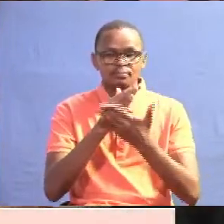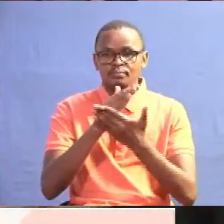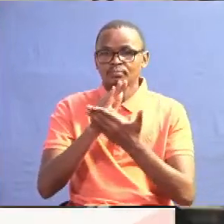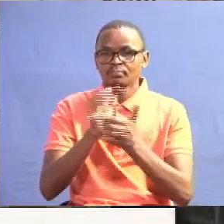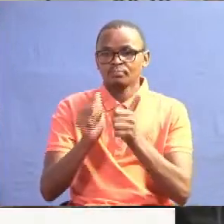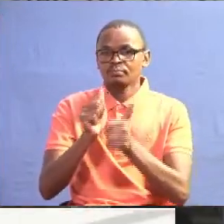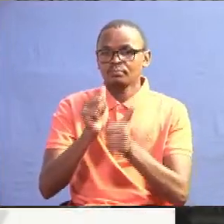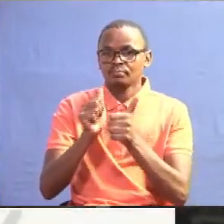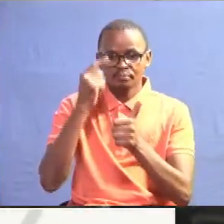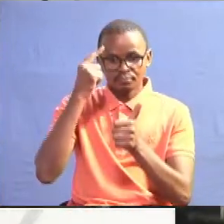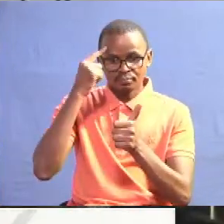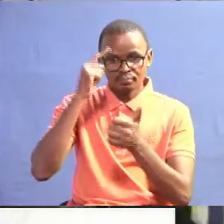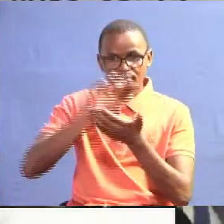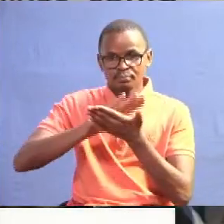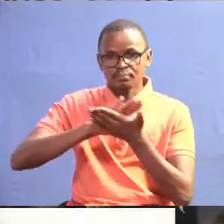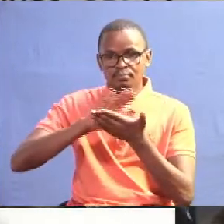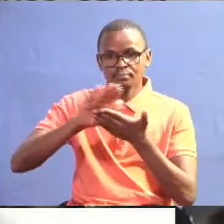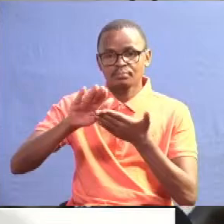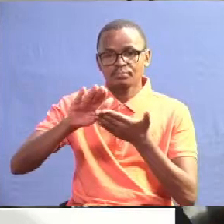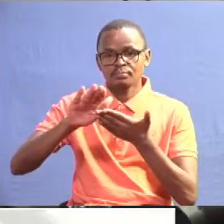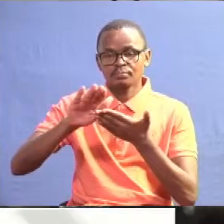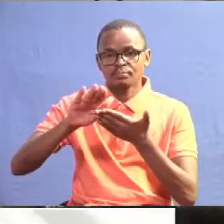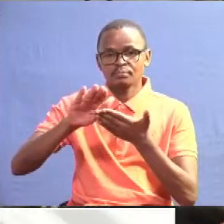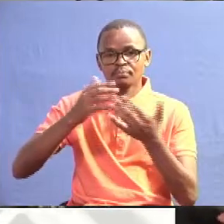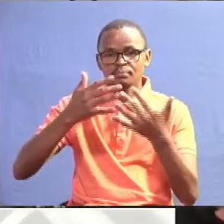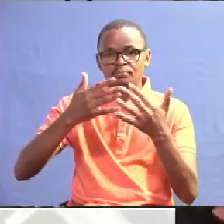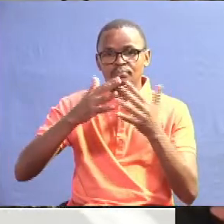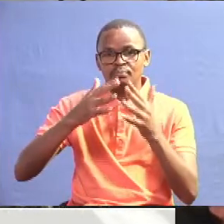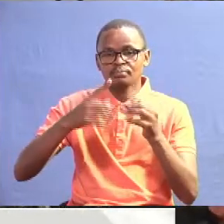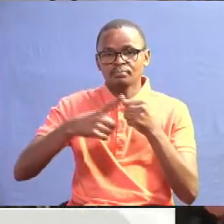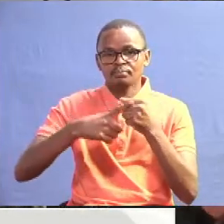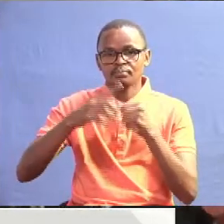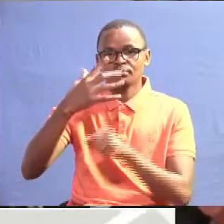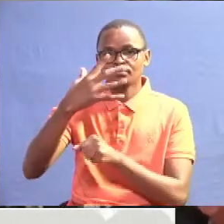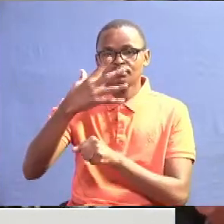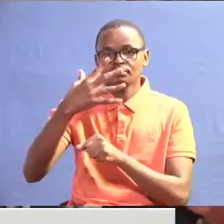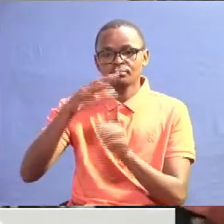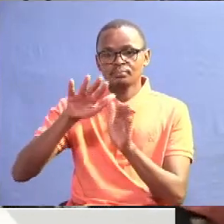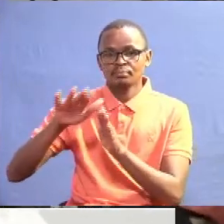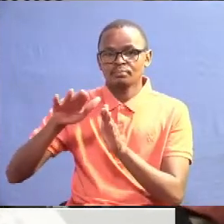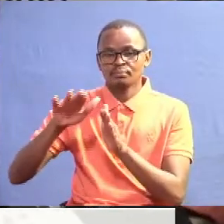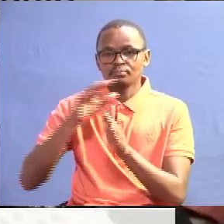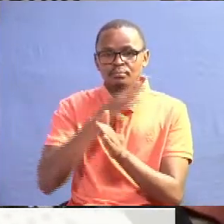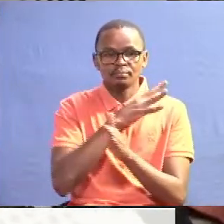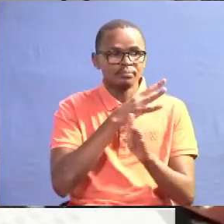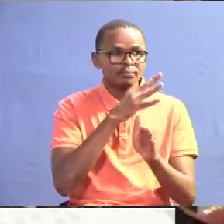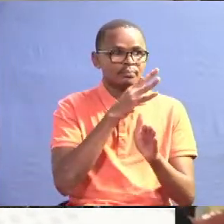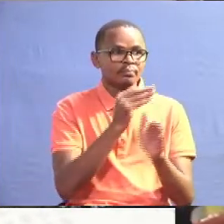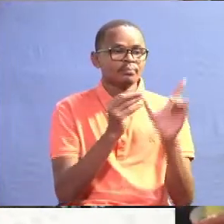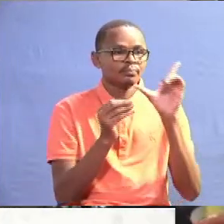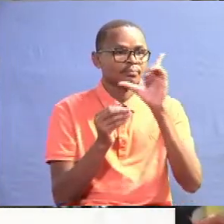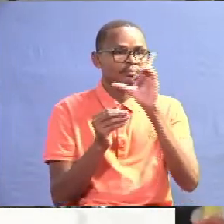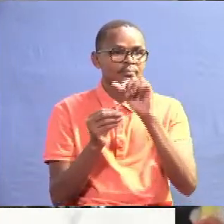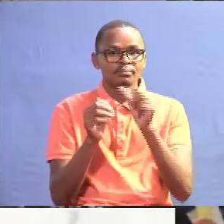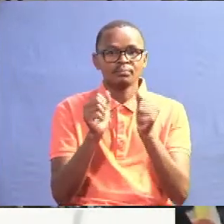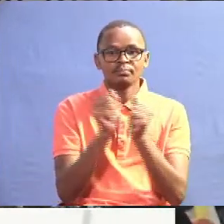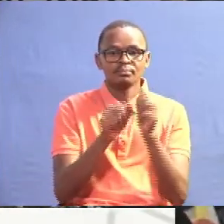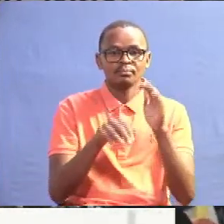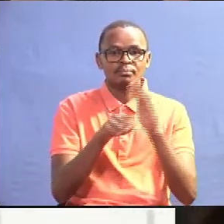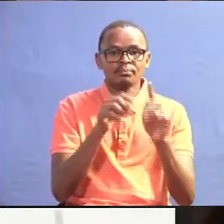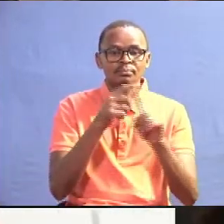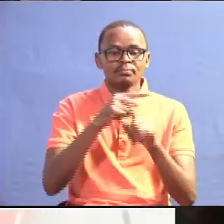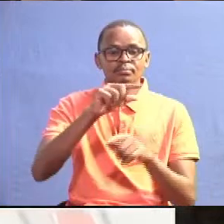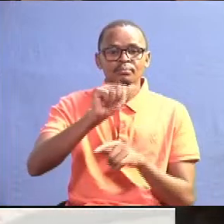which calls for a permanent ceasefire, the release of the 65 remaining hostages, and a complete Israeli withdrawal from